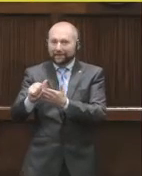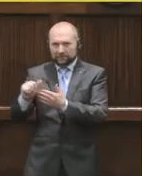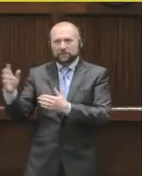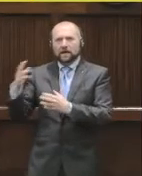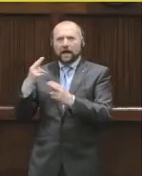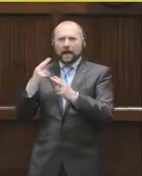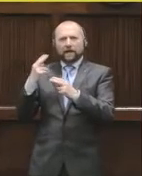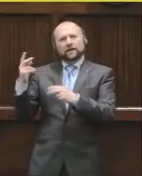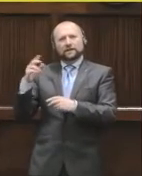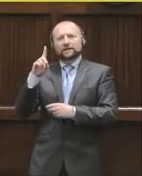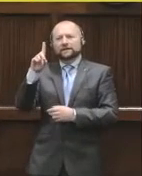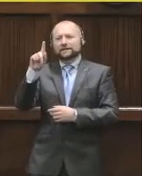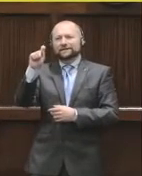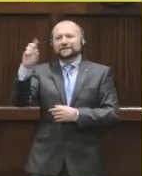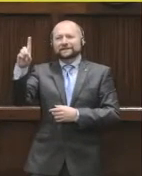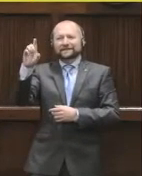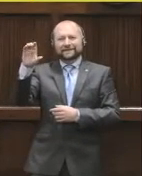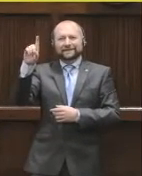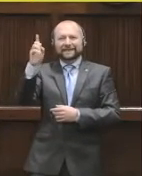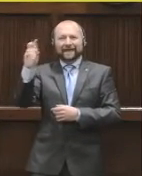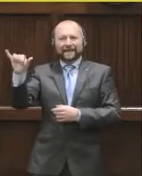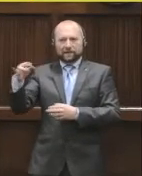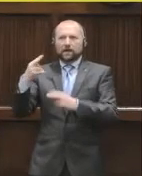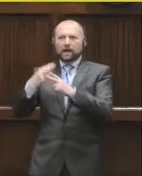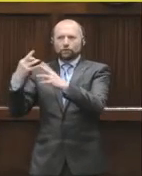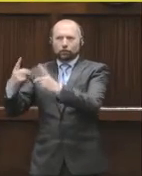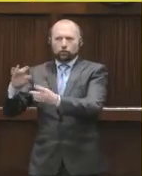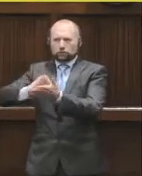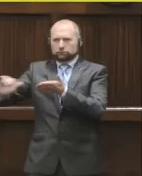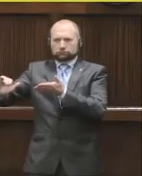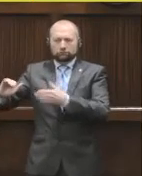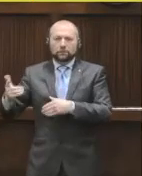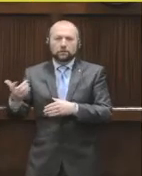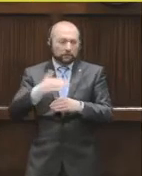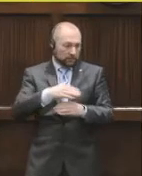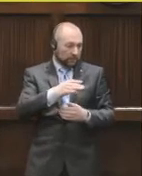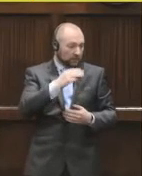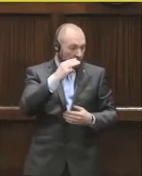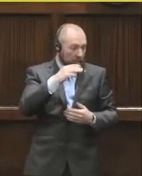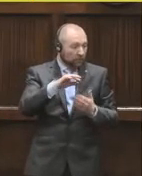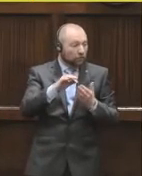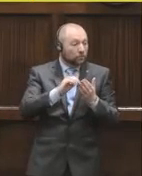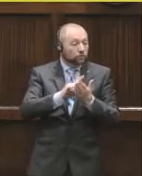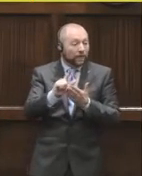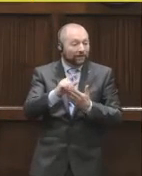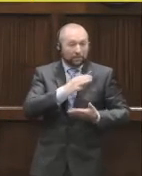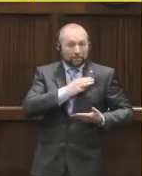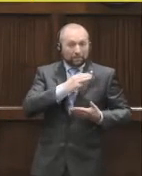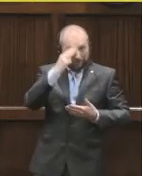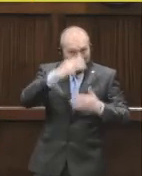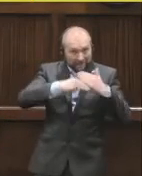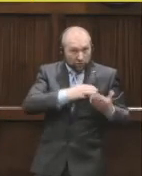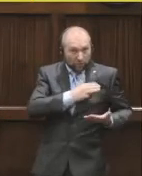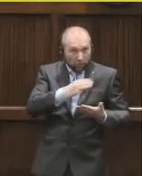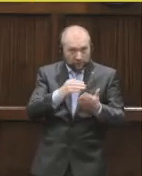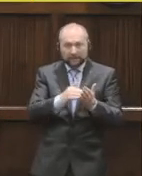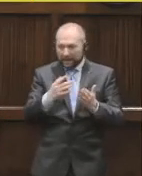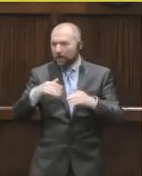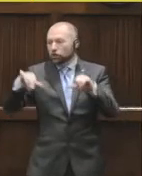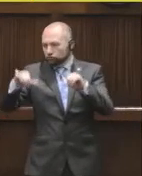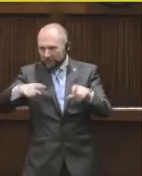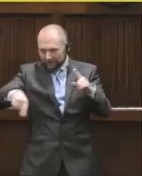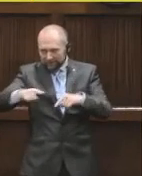order. Number 12, the Minister to move the amendment. I move. Agreed.